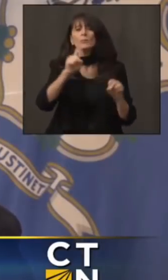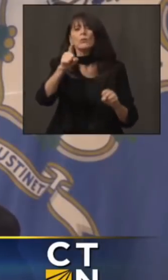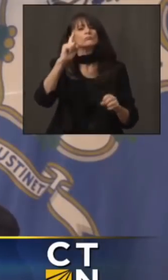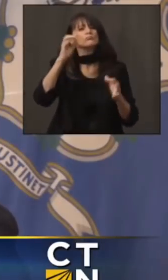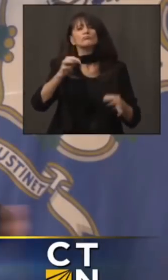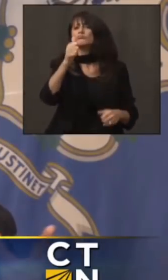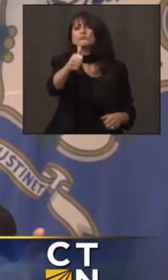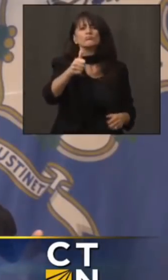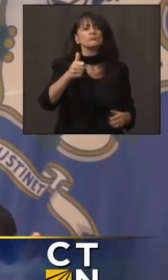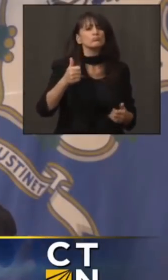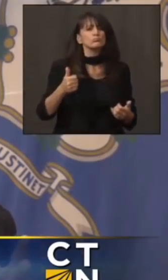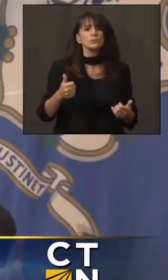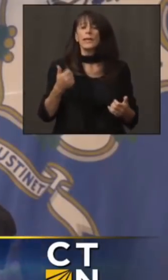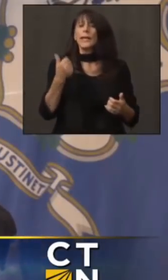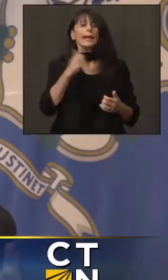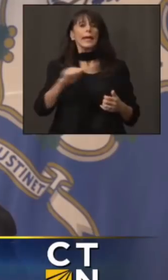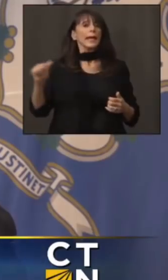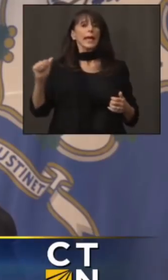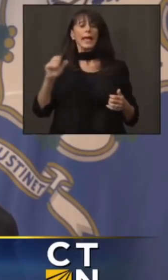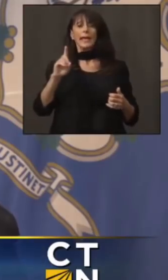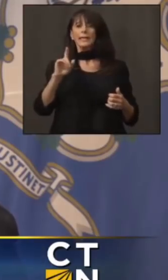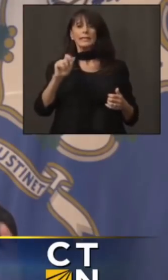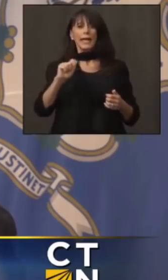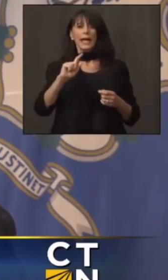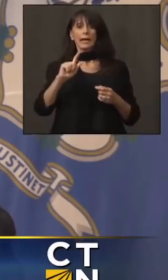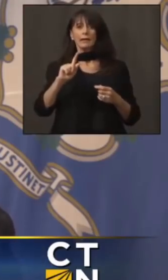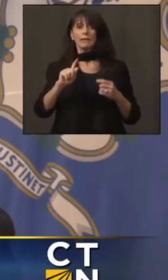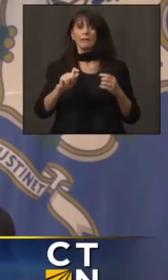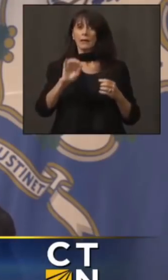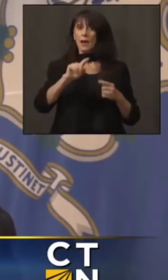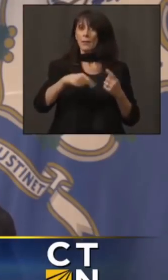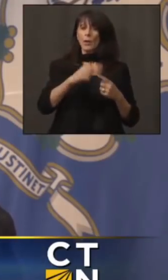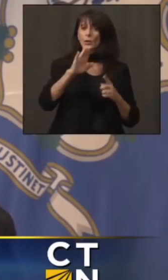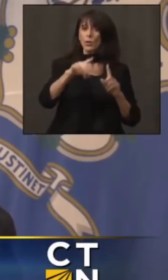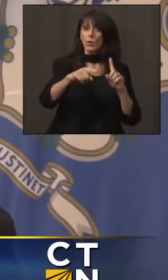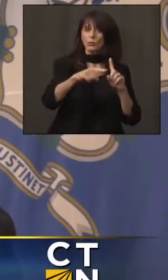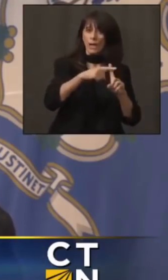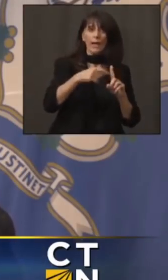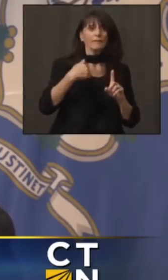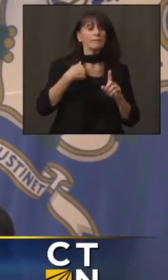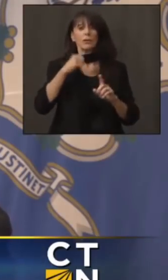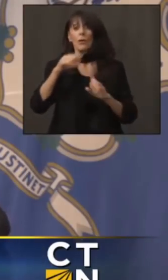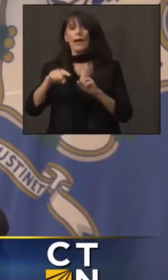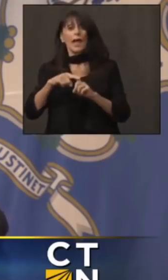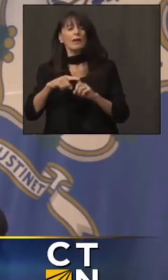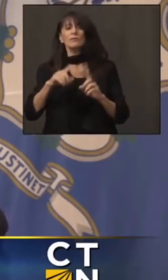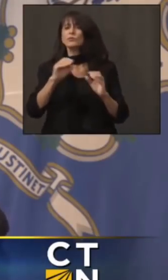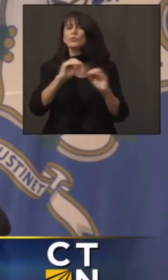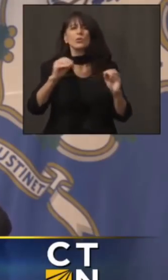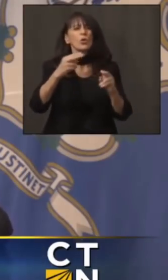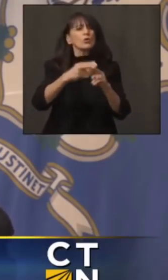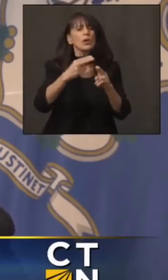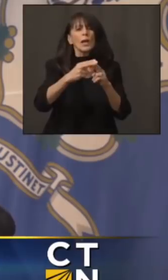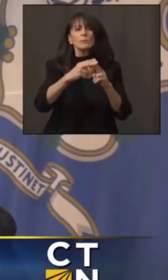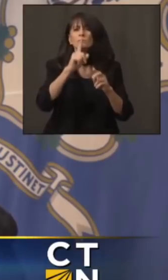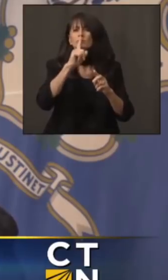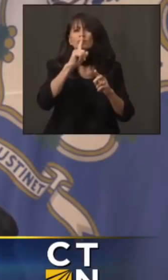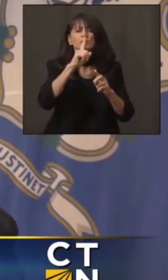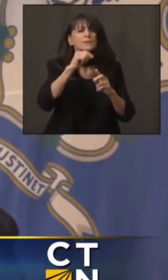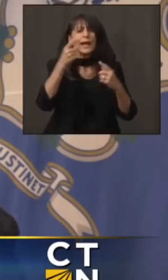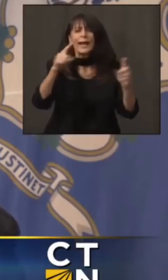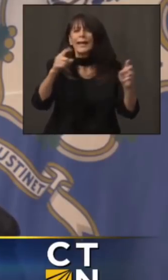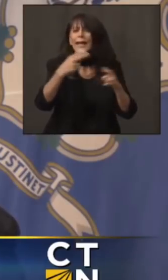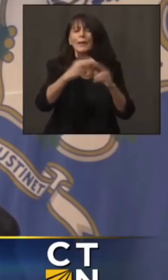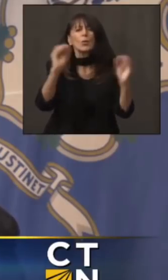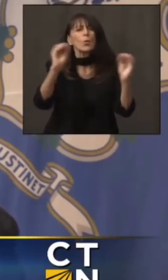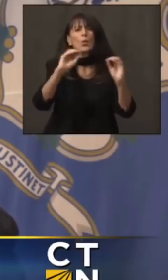And secondly, any data about your positivity is totally anonymized, meaning it's anonymous. Those